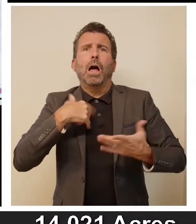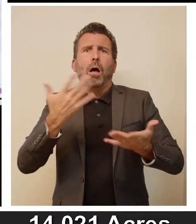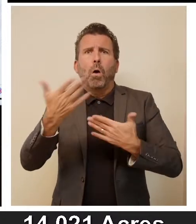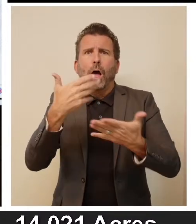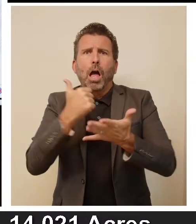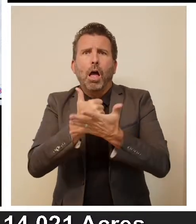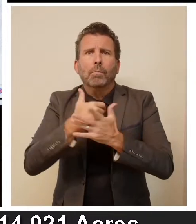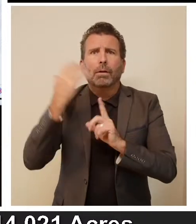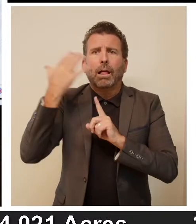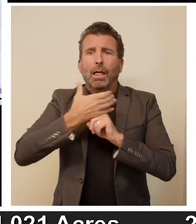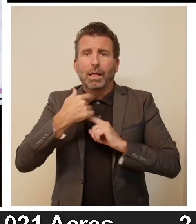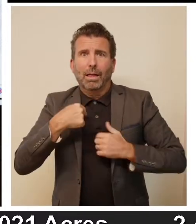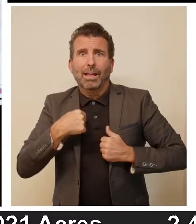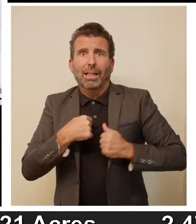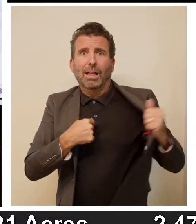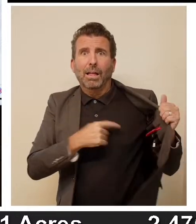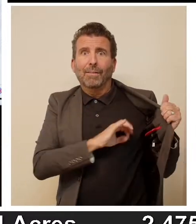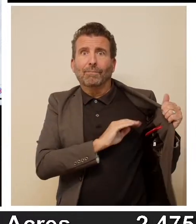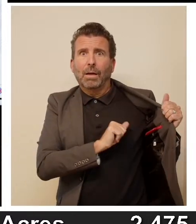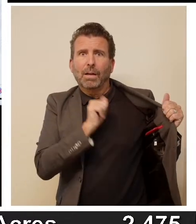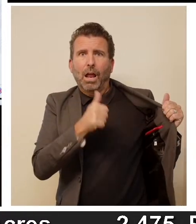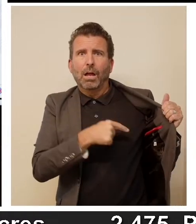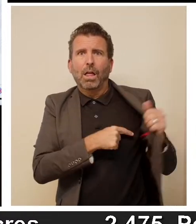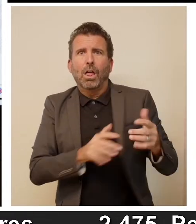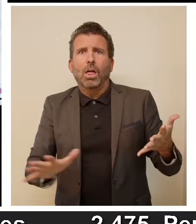your specific case also.